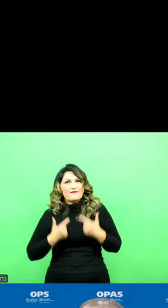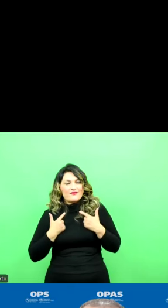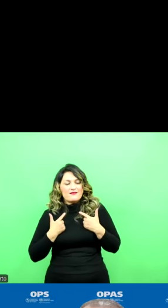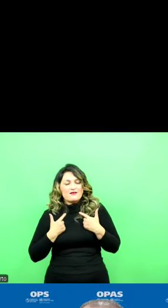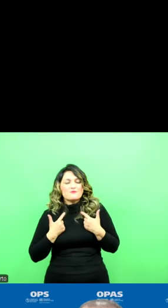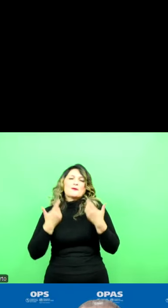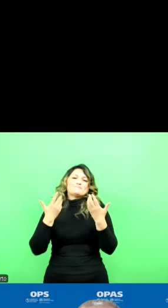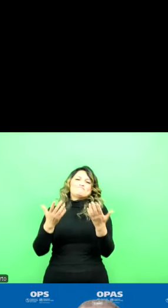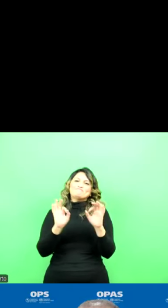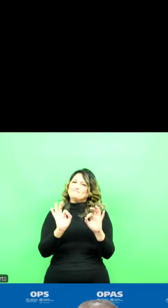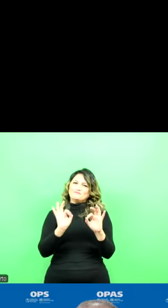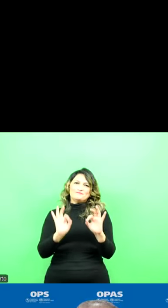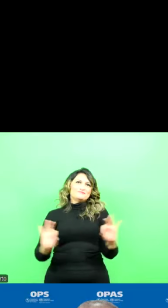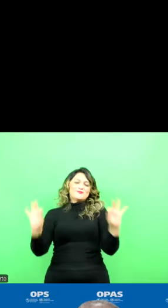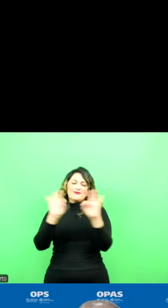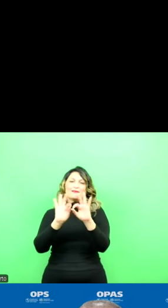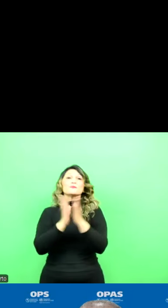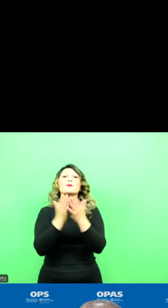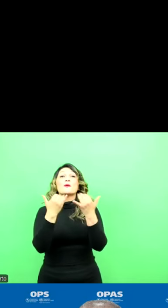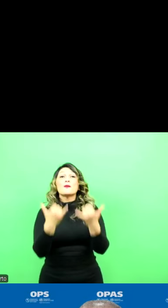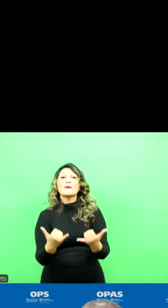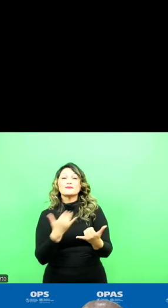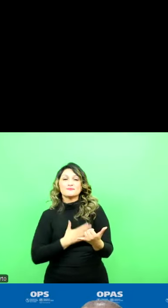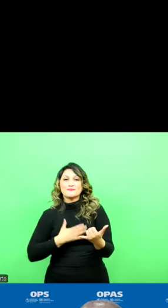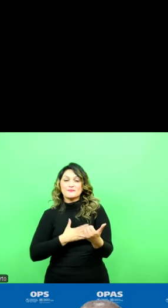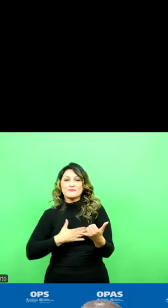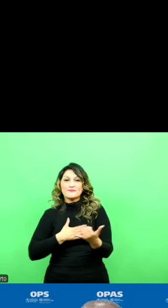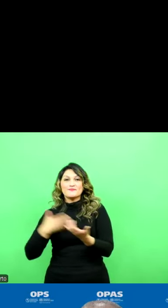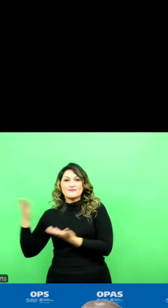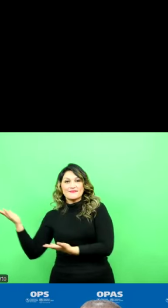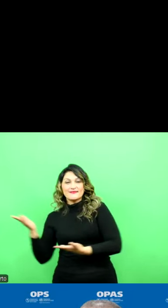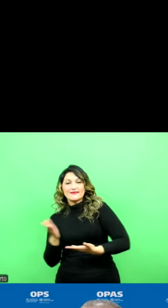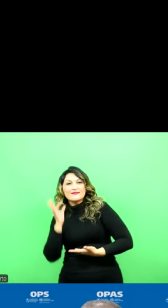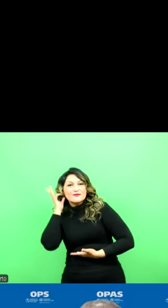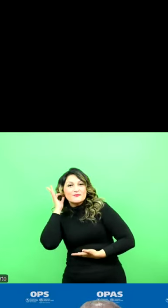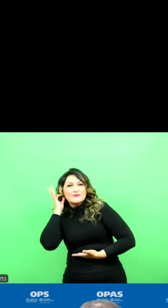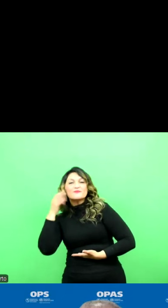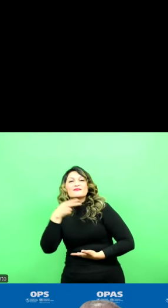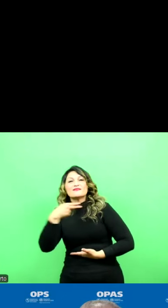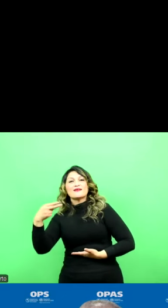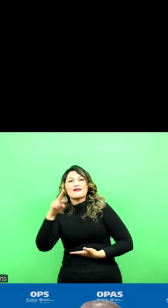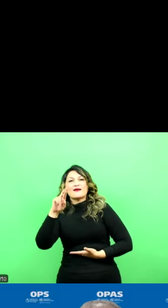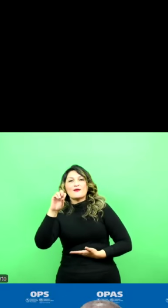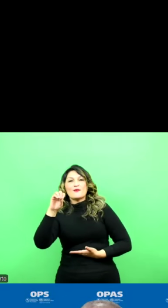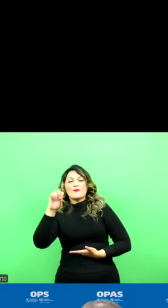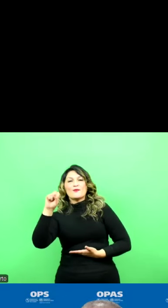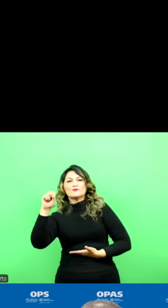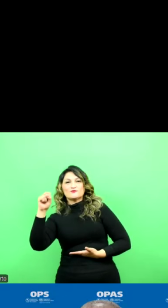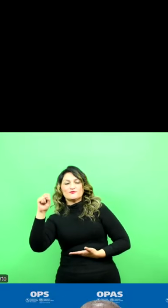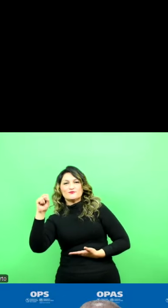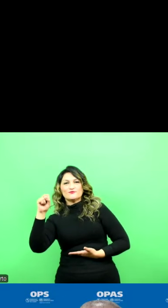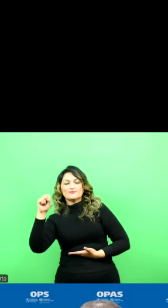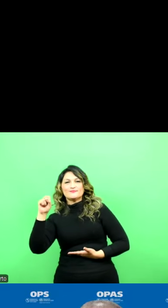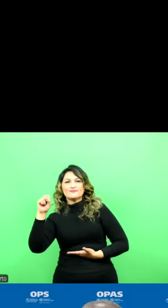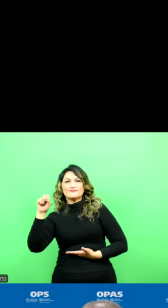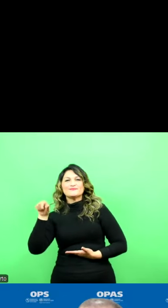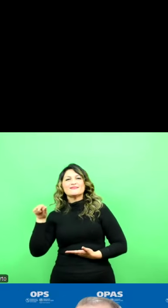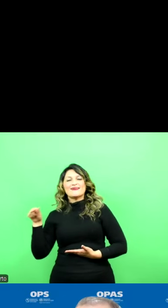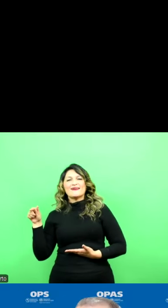of the World Institute on Disability, to moderate the part 2 of this session that is focused